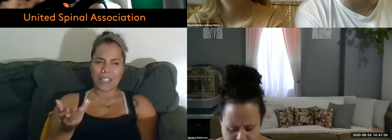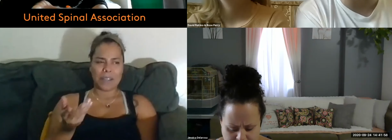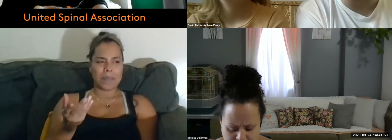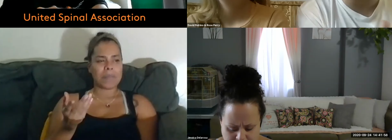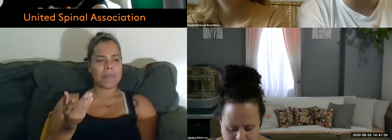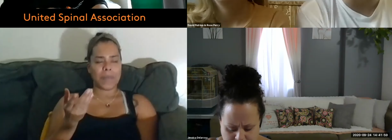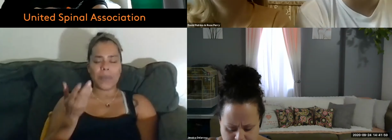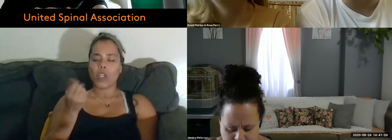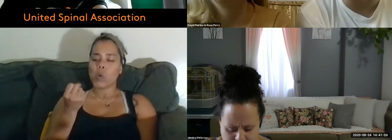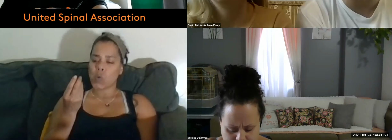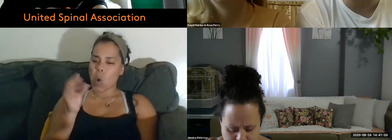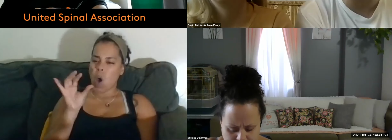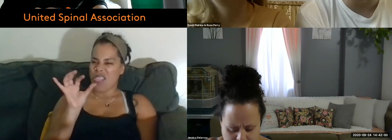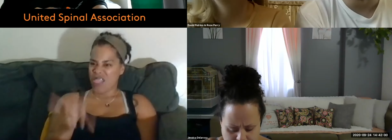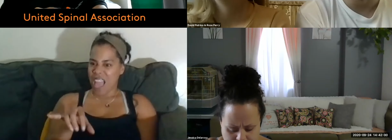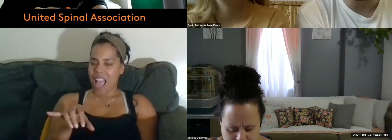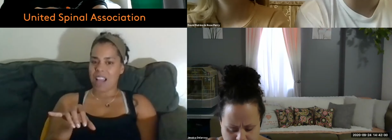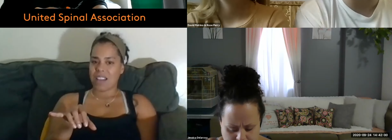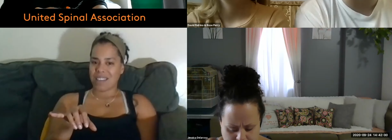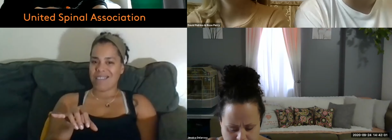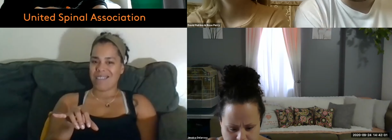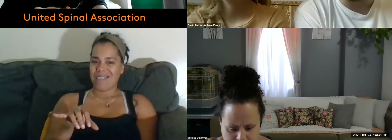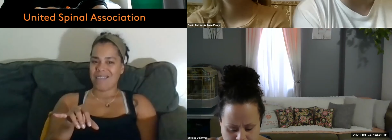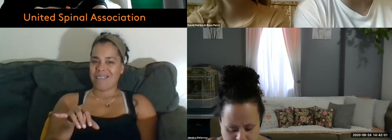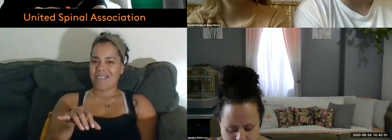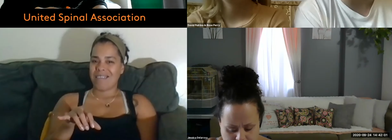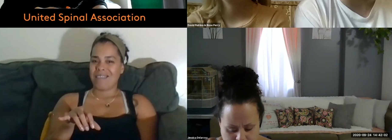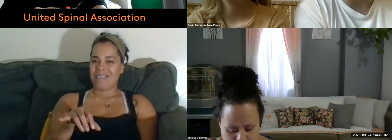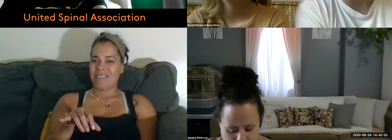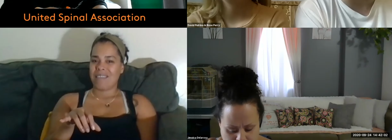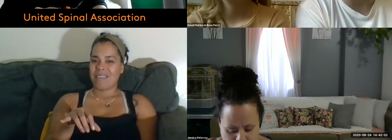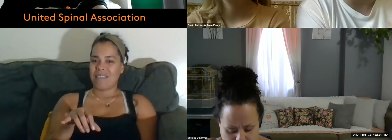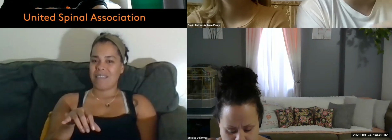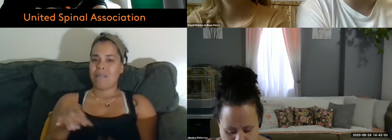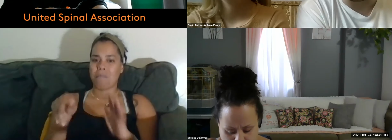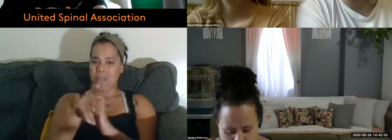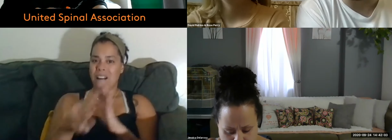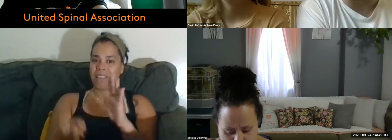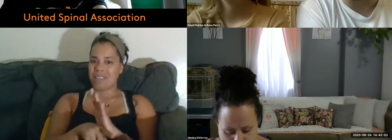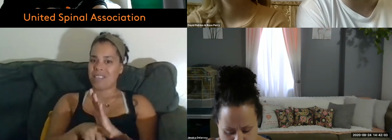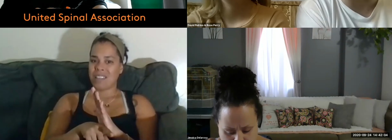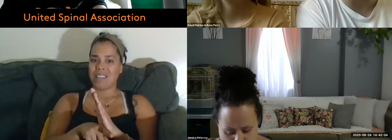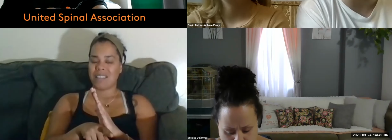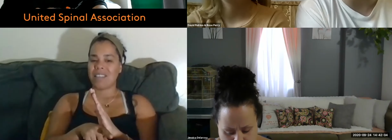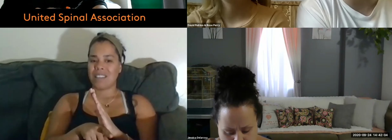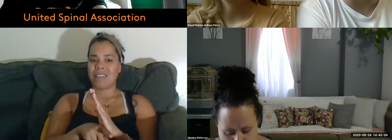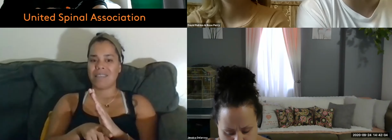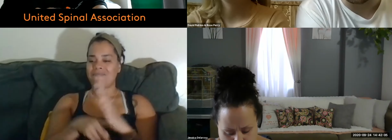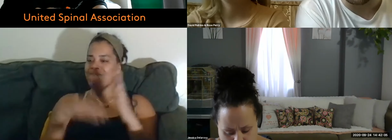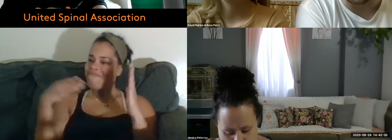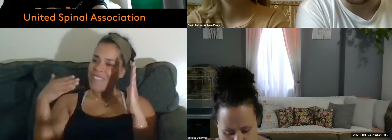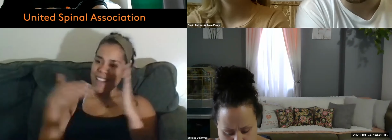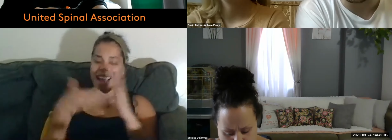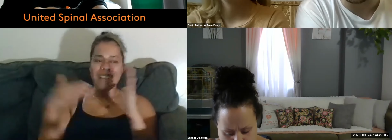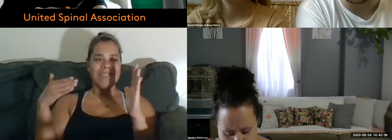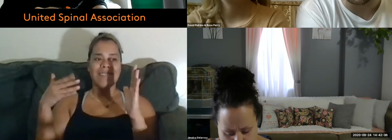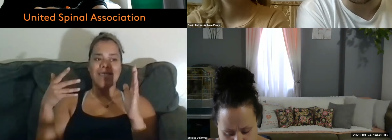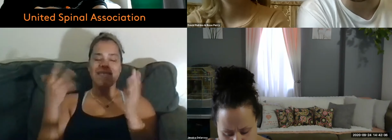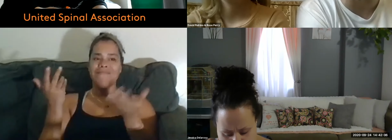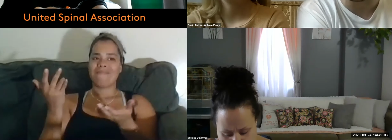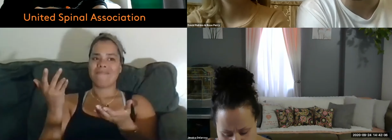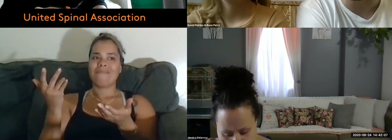and so that sort of policy, it weaponizes against disadvantaged communities and low